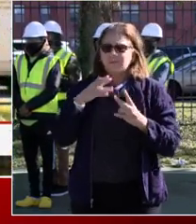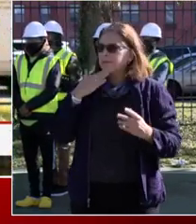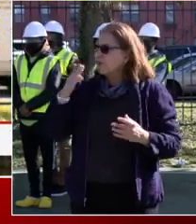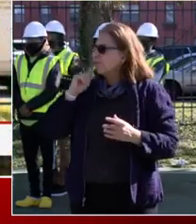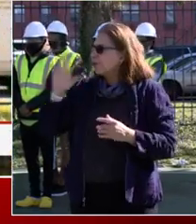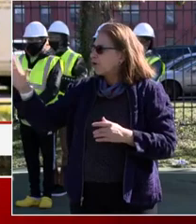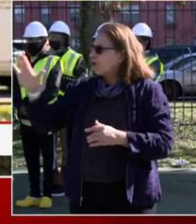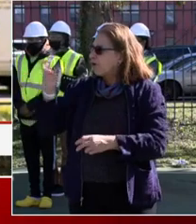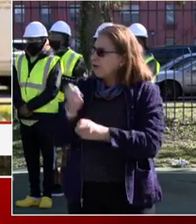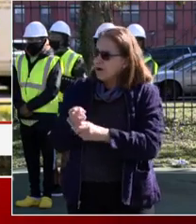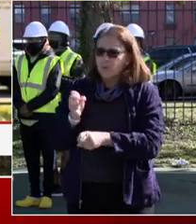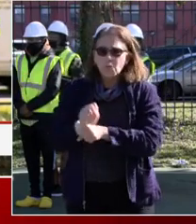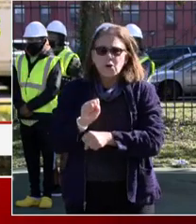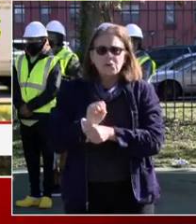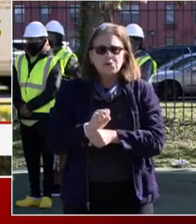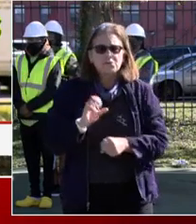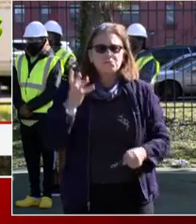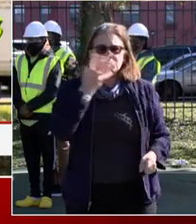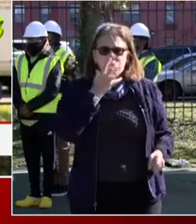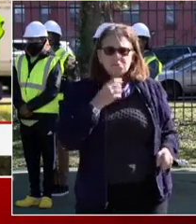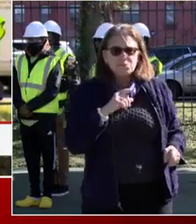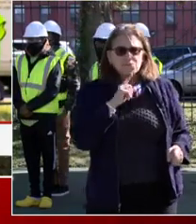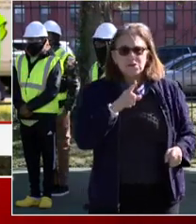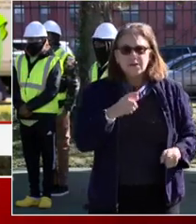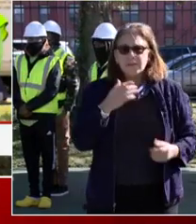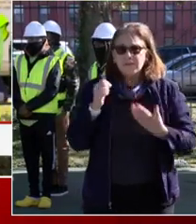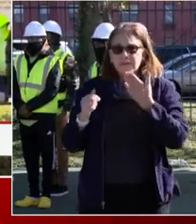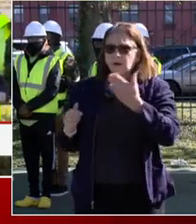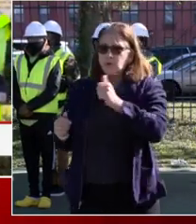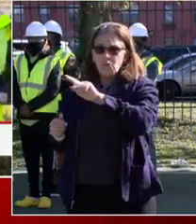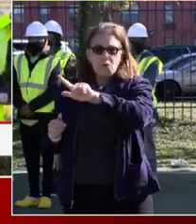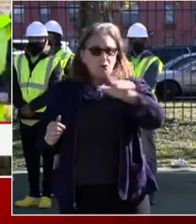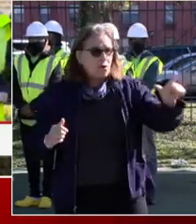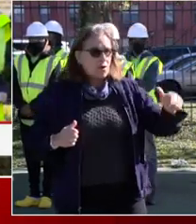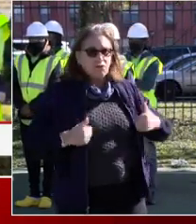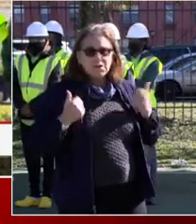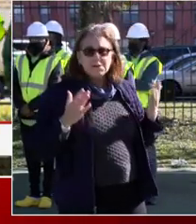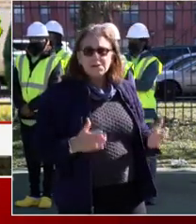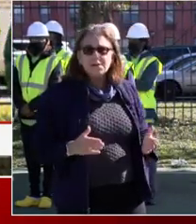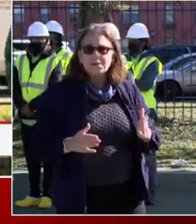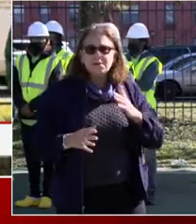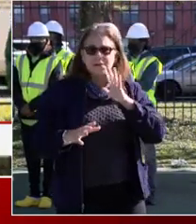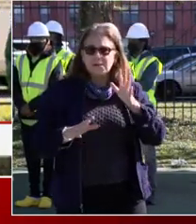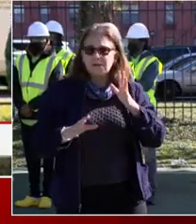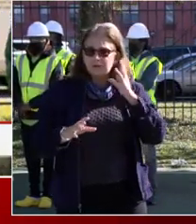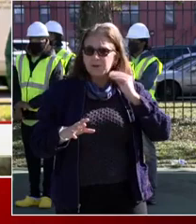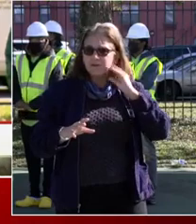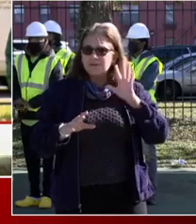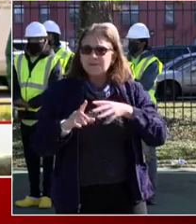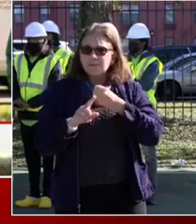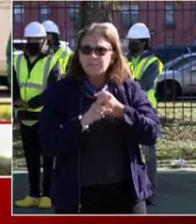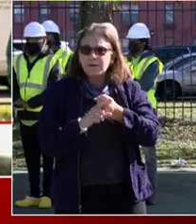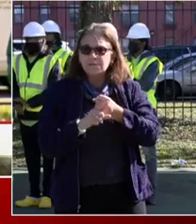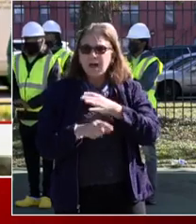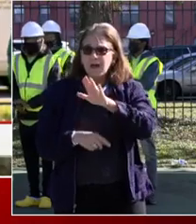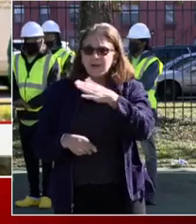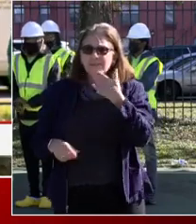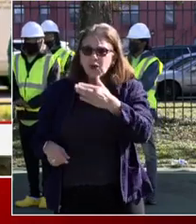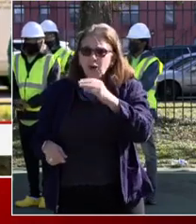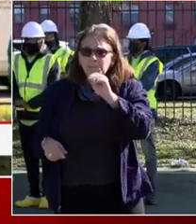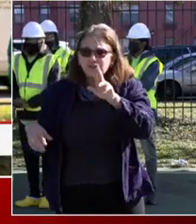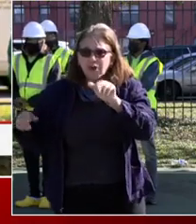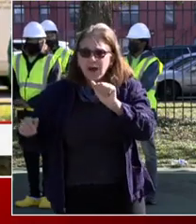impactful programs. Mr. Alvarez, wow. Thank you for sharing your